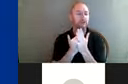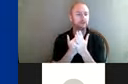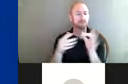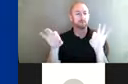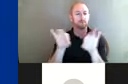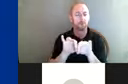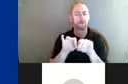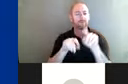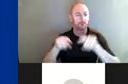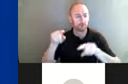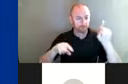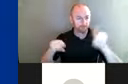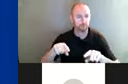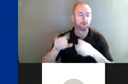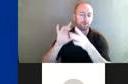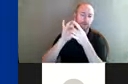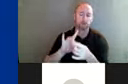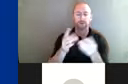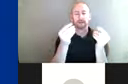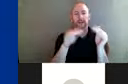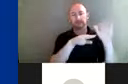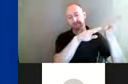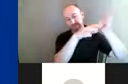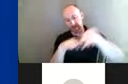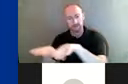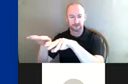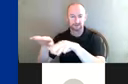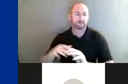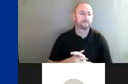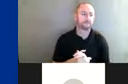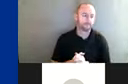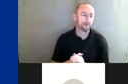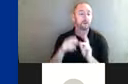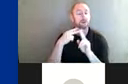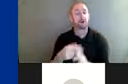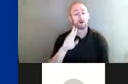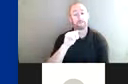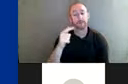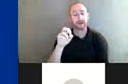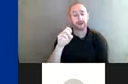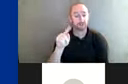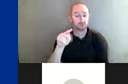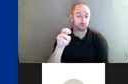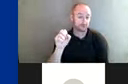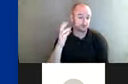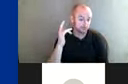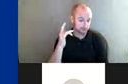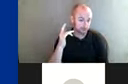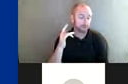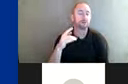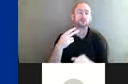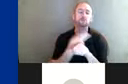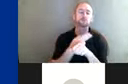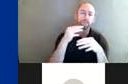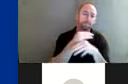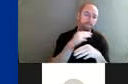variables regarding landslide occurrence. It's called bag trees because it combines statistical results